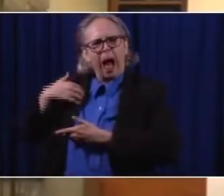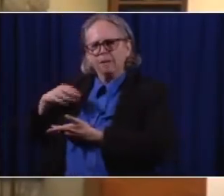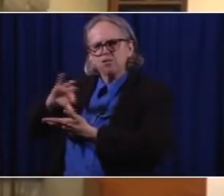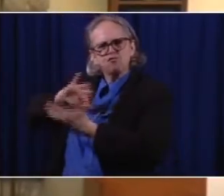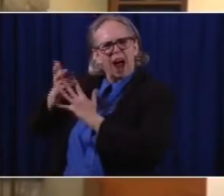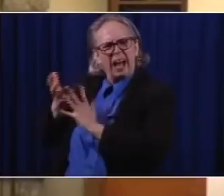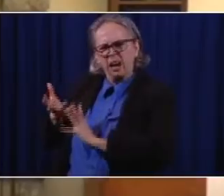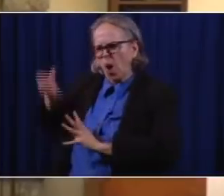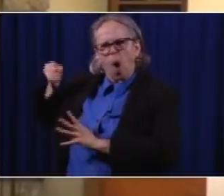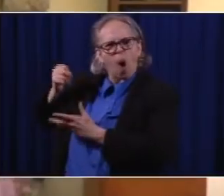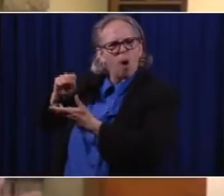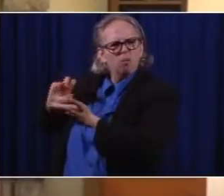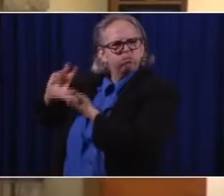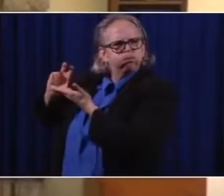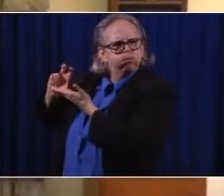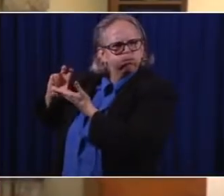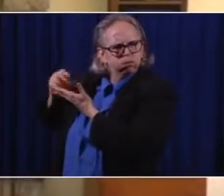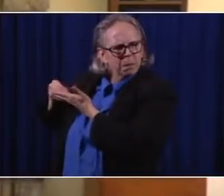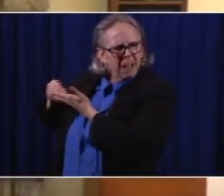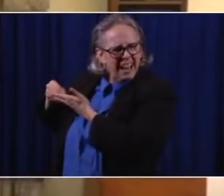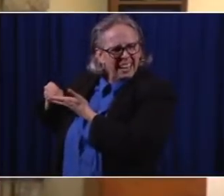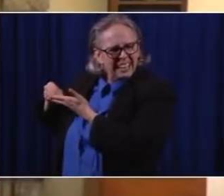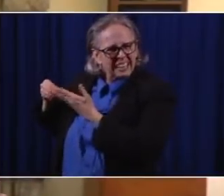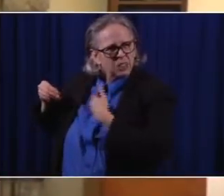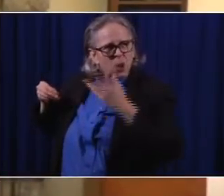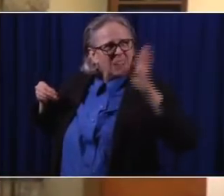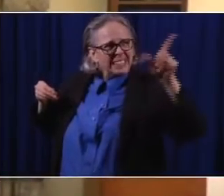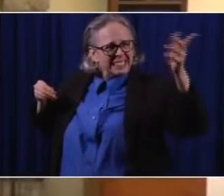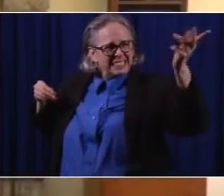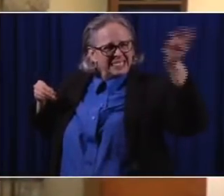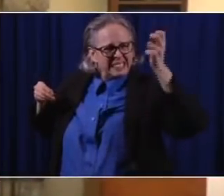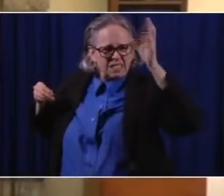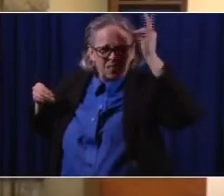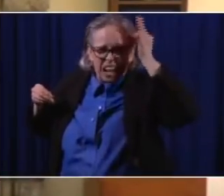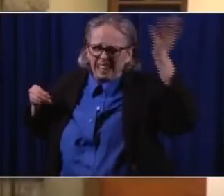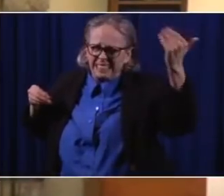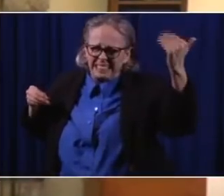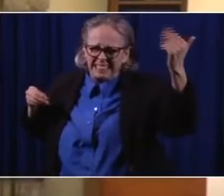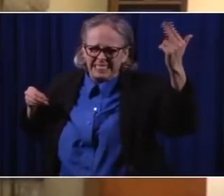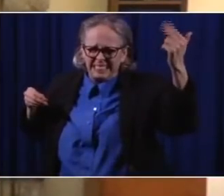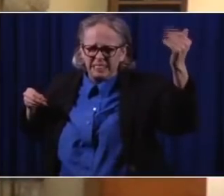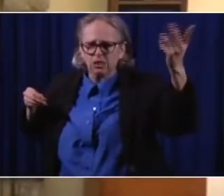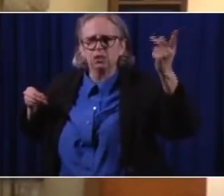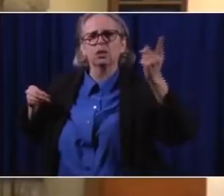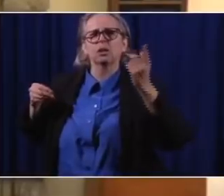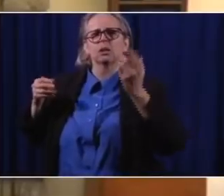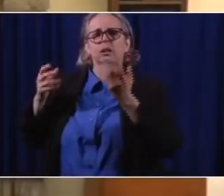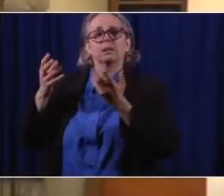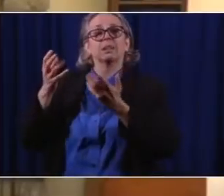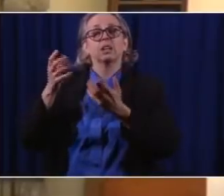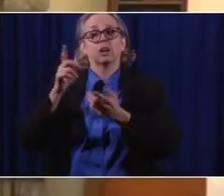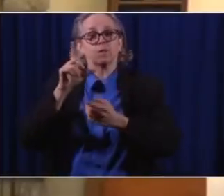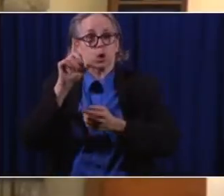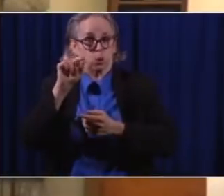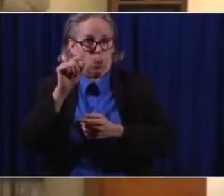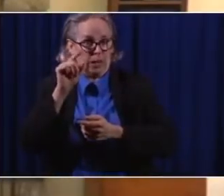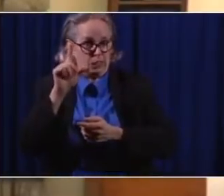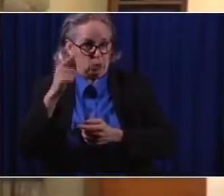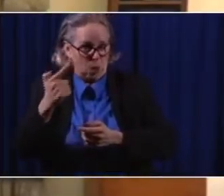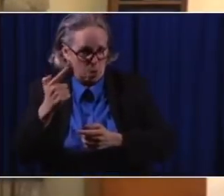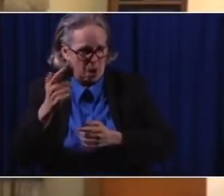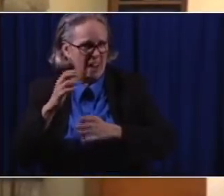bill and that we can move that money over so that we can do testing into next year. Because even though I'm very